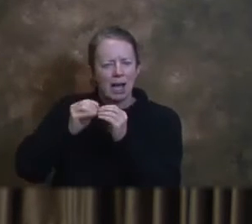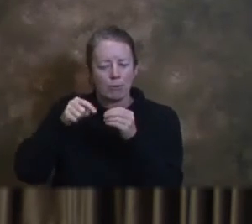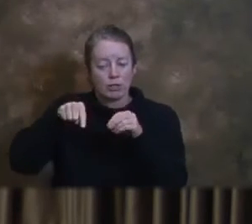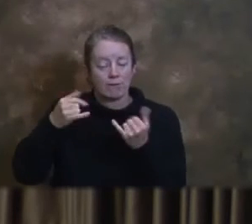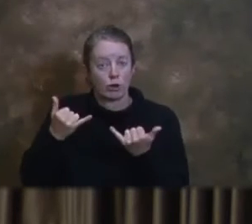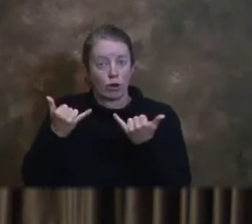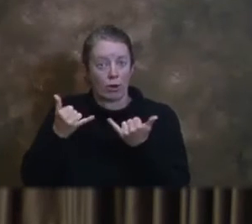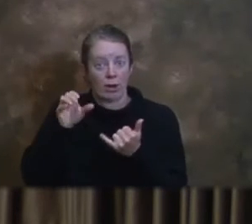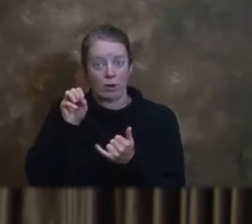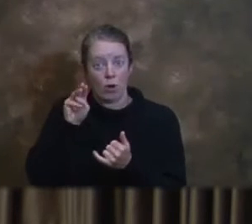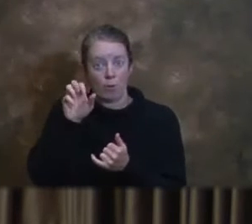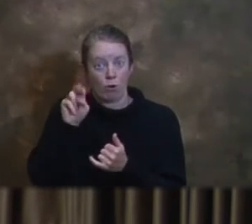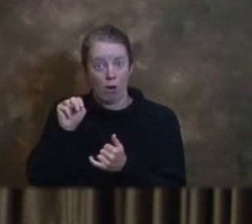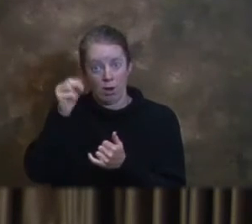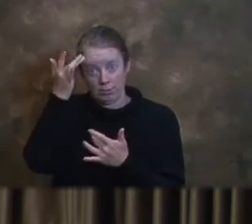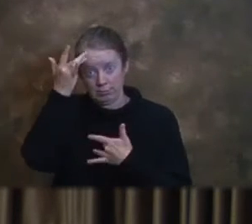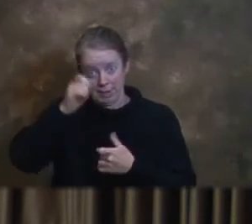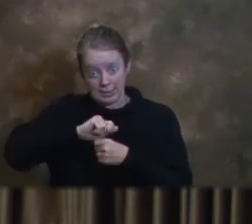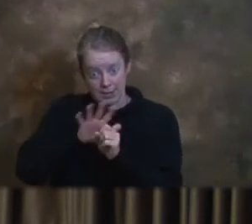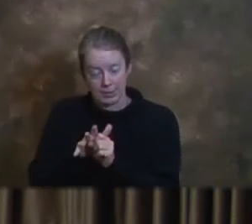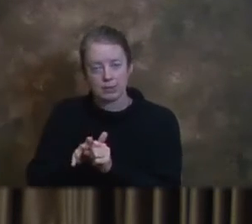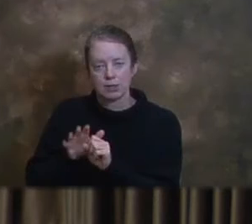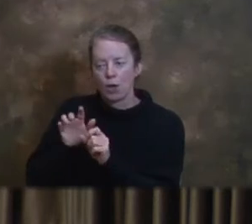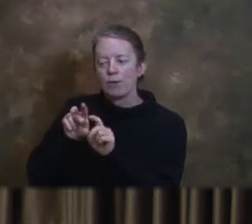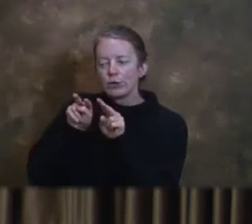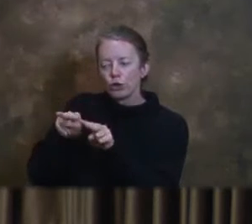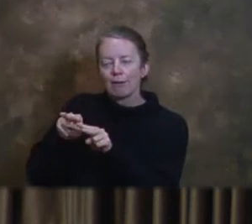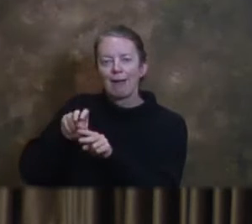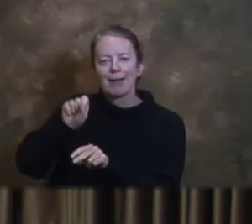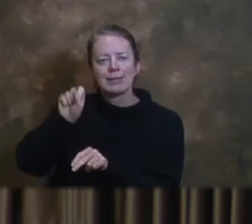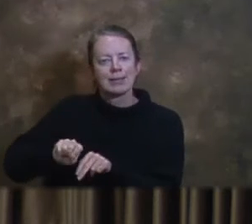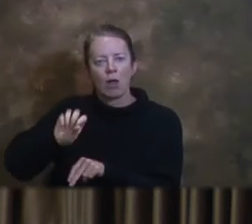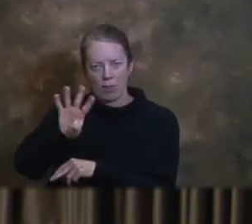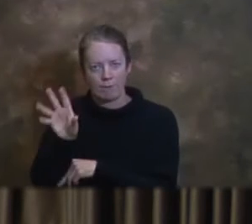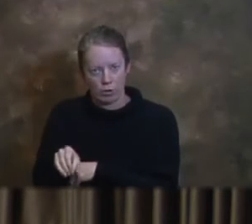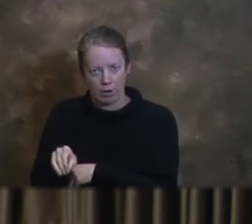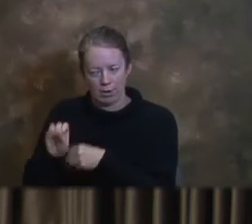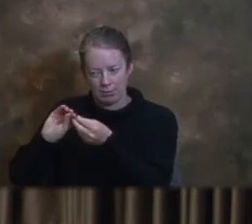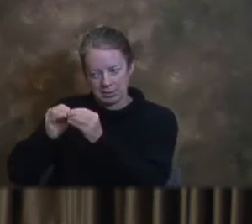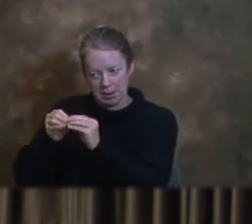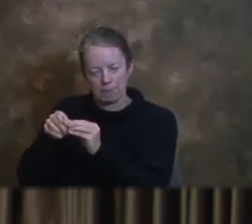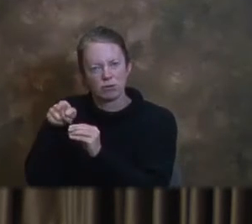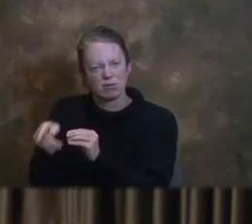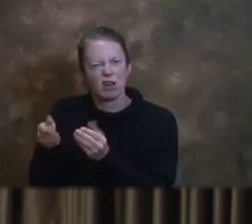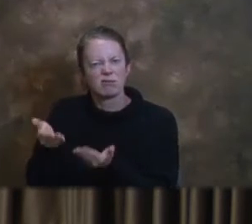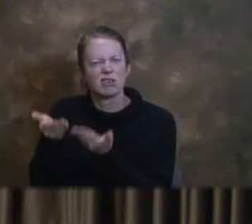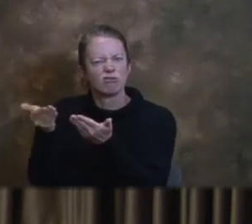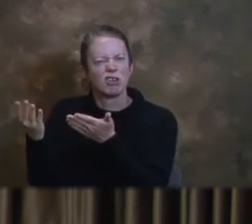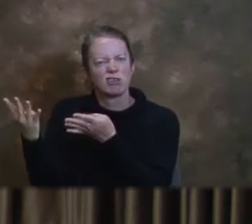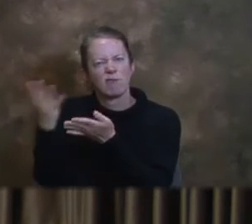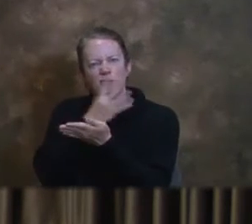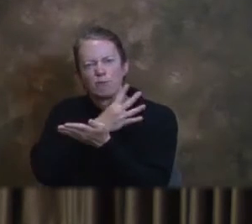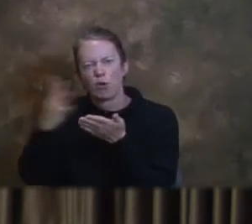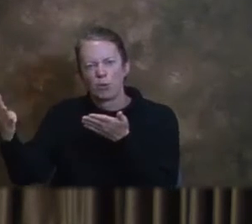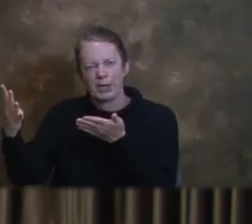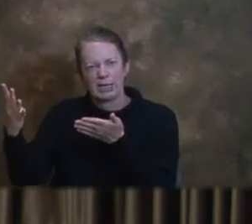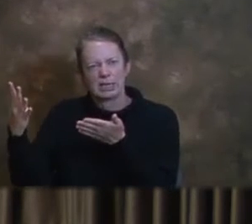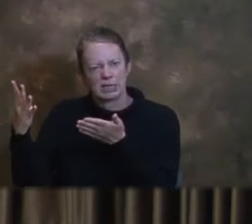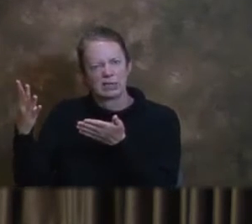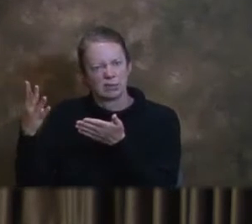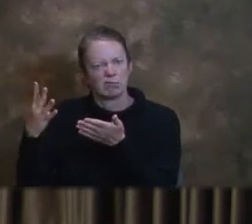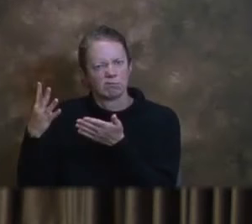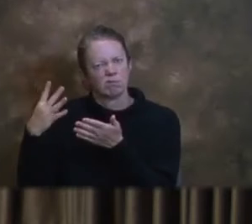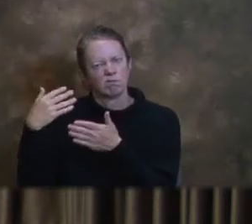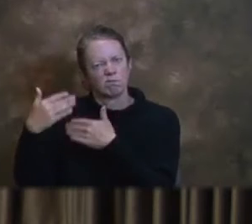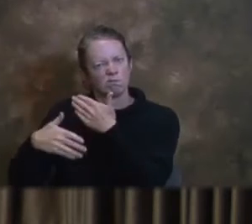is data out of South Africa which suggested a 4-week course